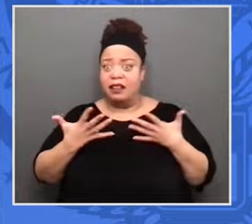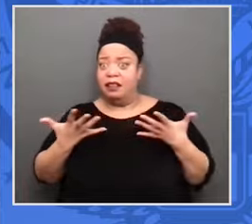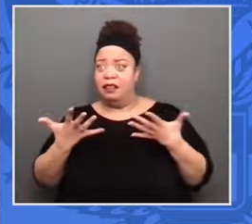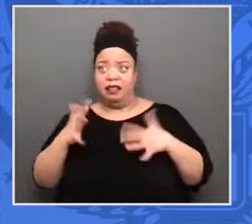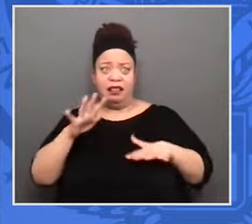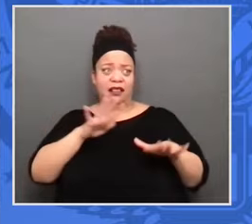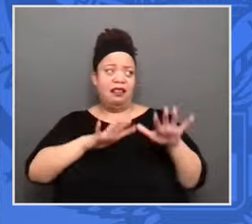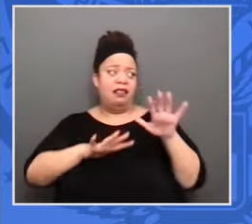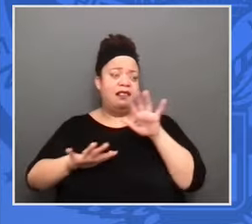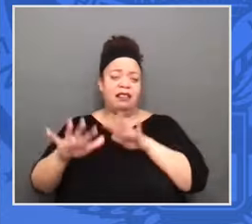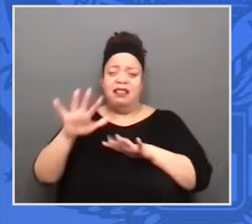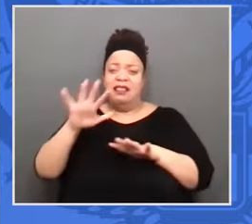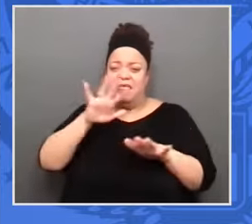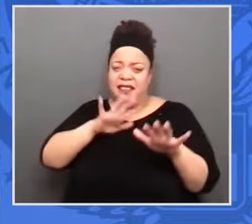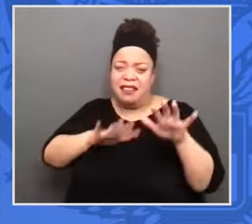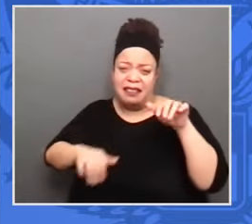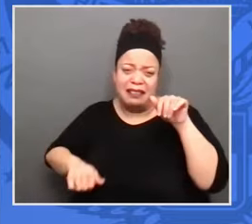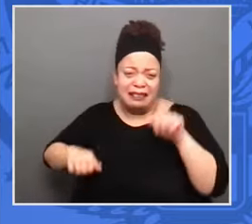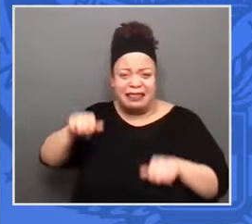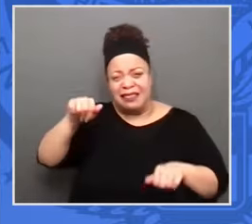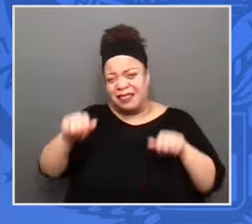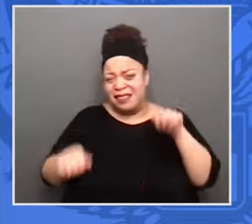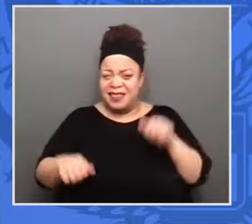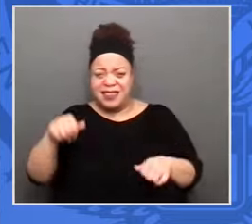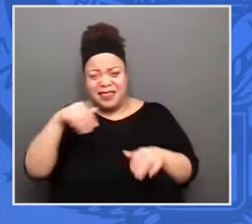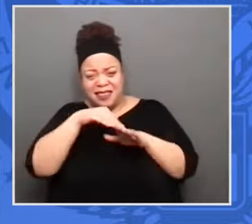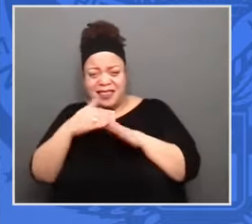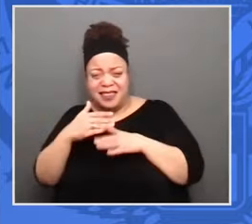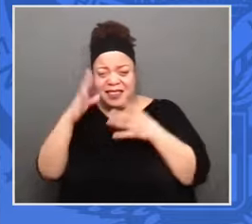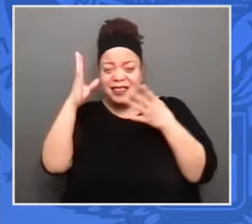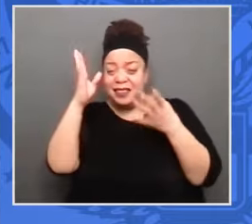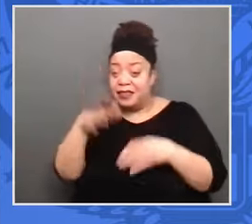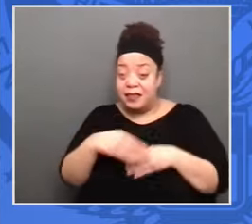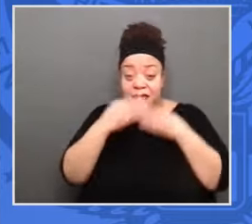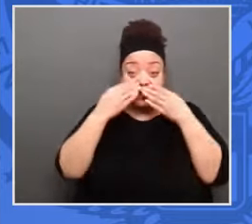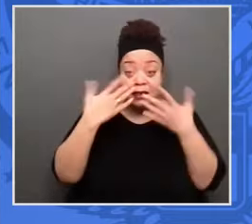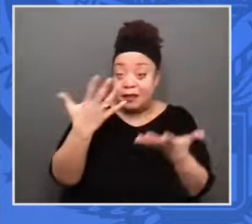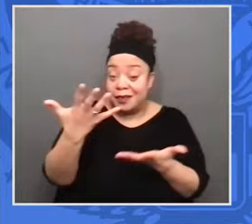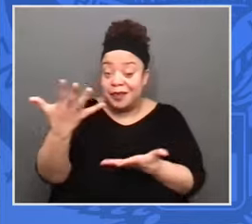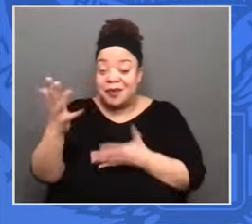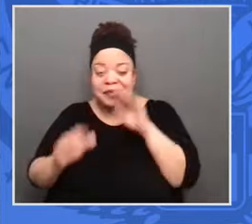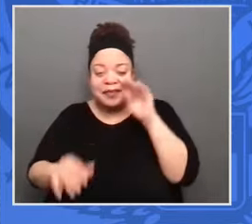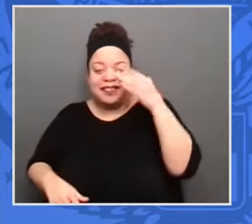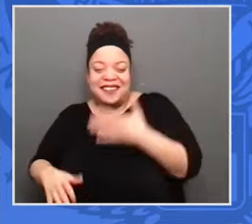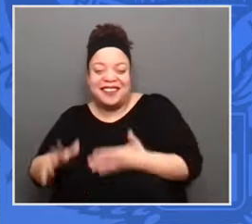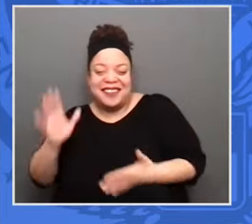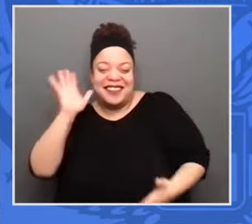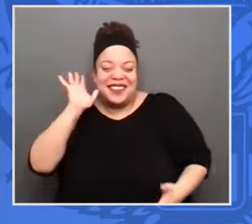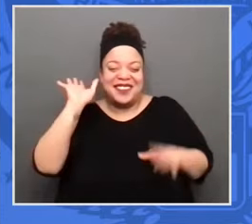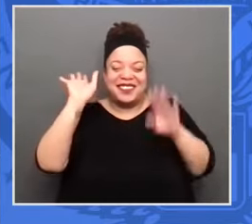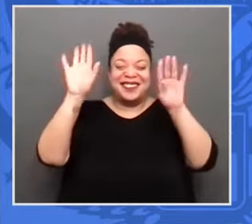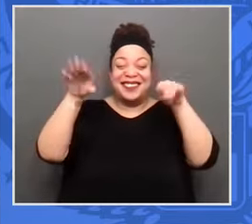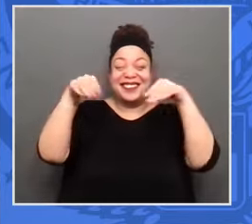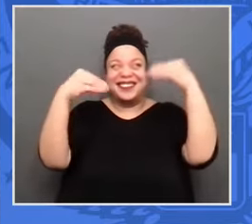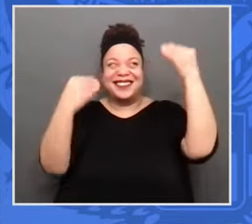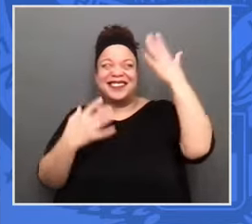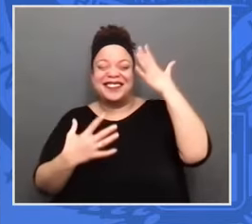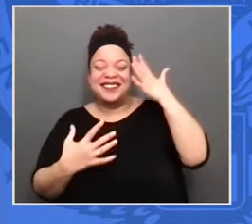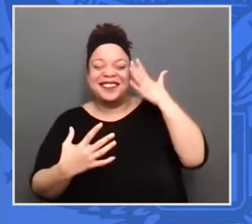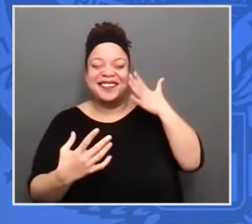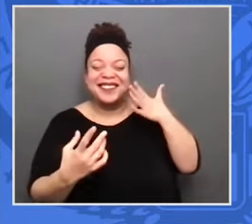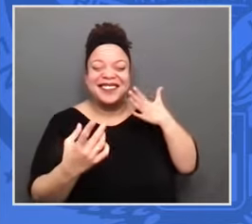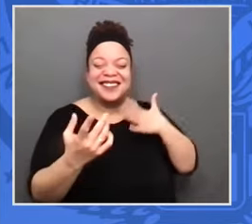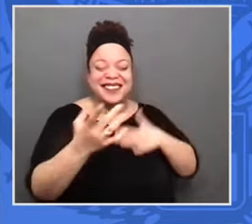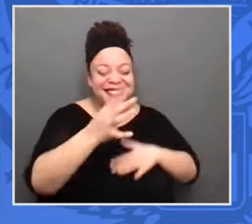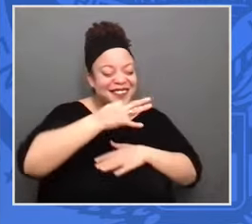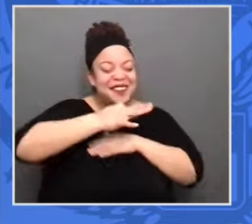Here comes the sun, doo-doo-doo-doo. Here comes the sun, I say, it's